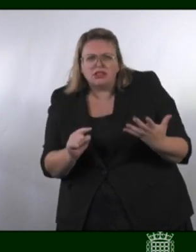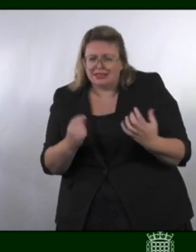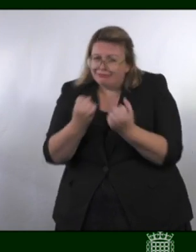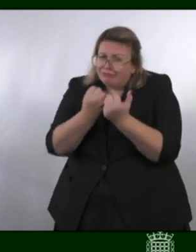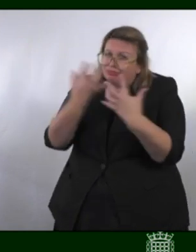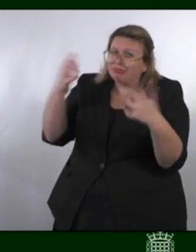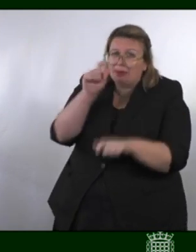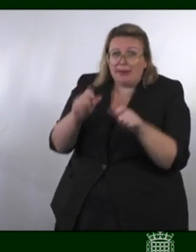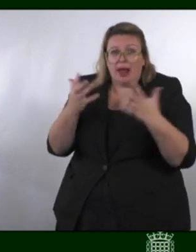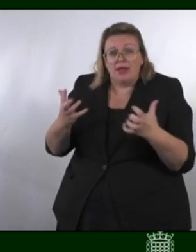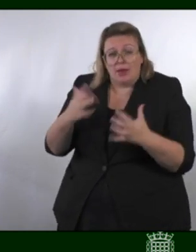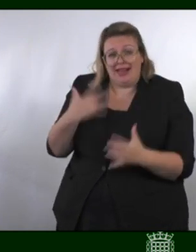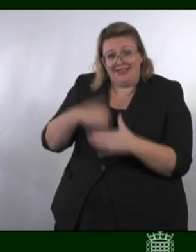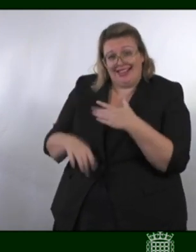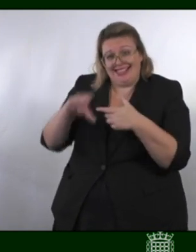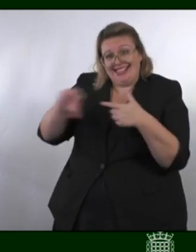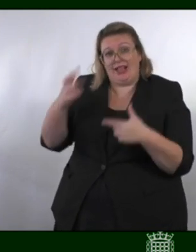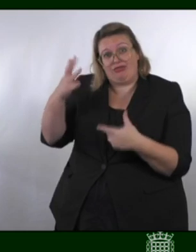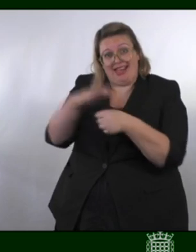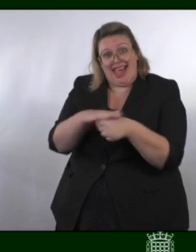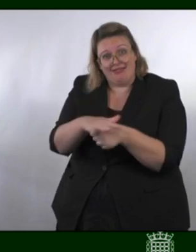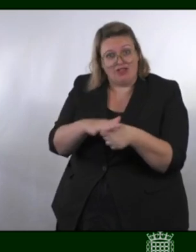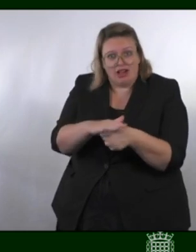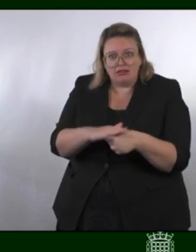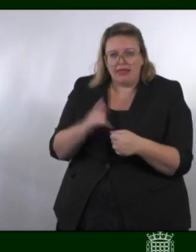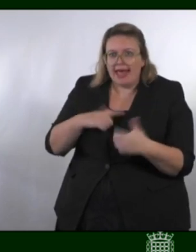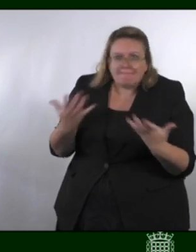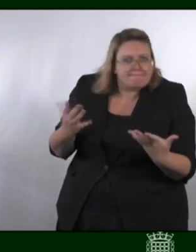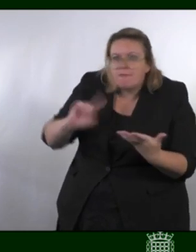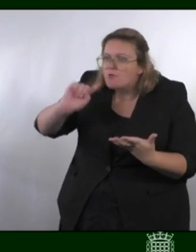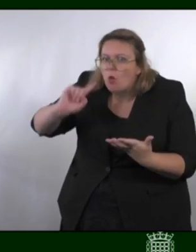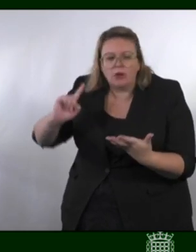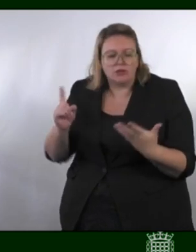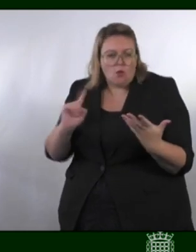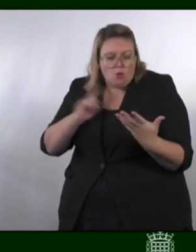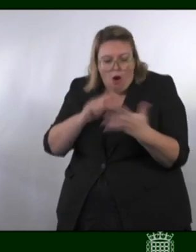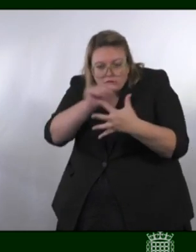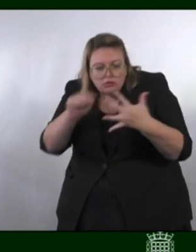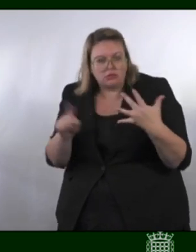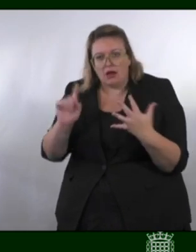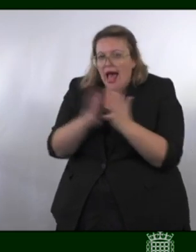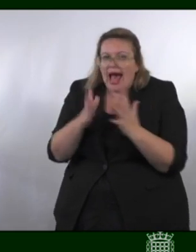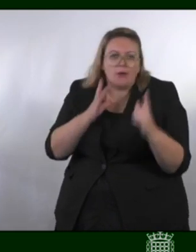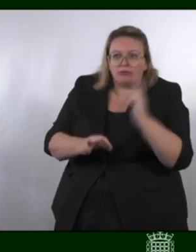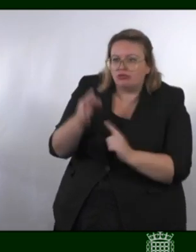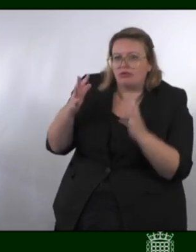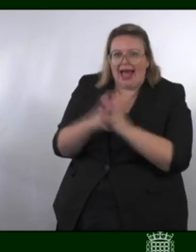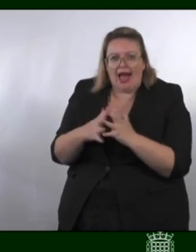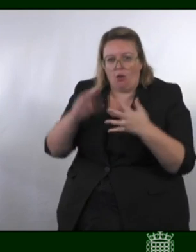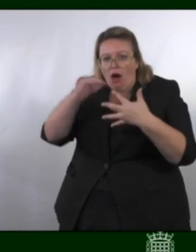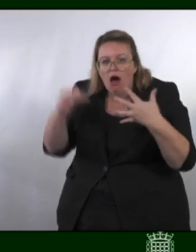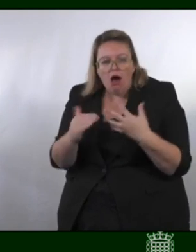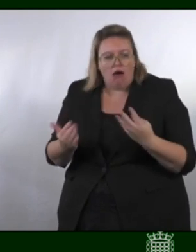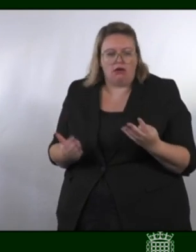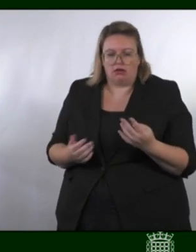in Tier 3 and millions more are likely to go into Tier 3. They really need to know. And Prime Minister, on Friday, the Chief Scientific Officer said Tier 3 on